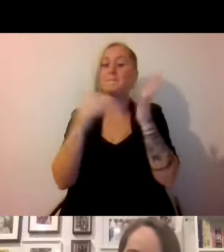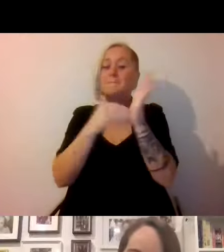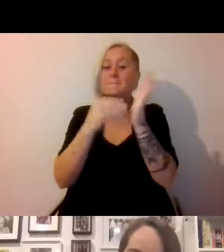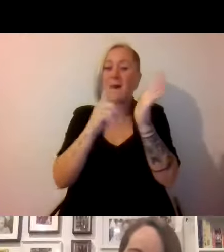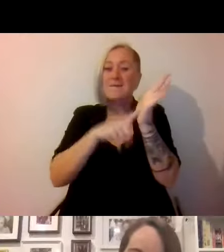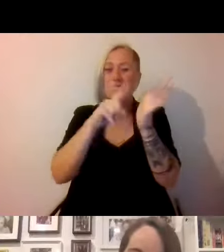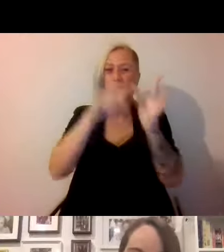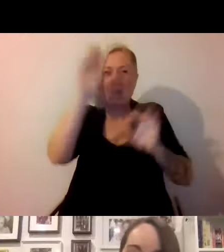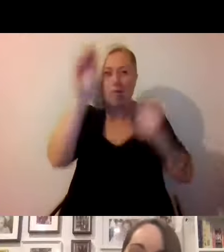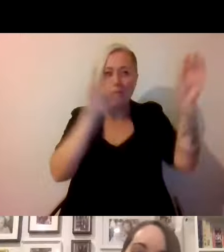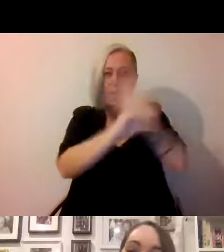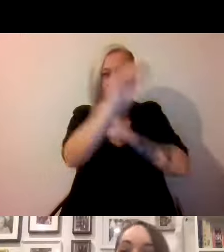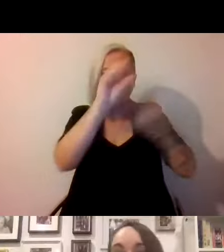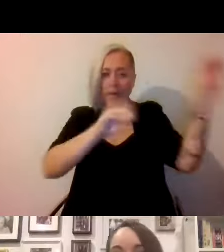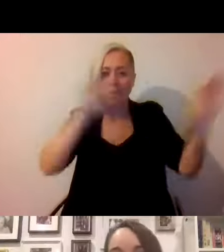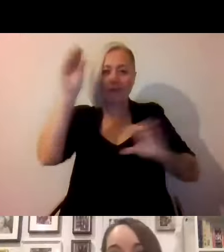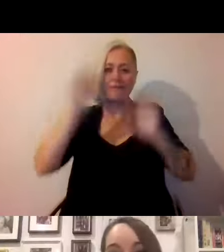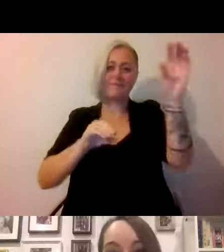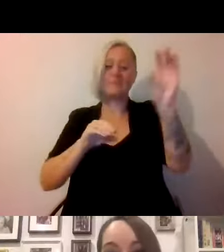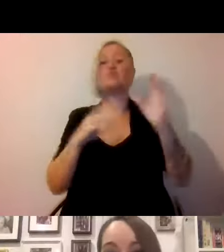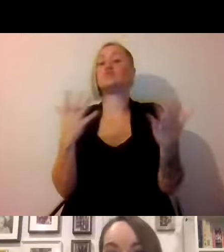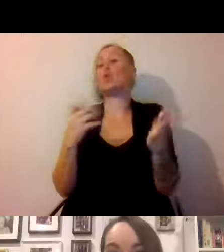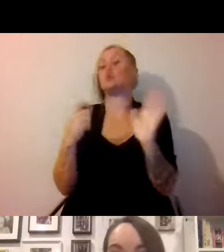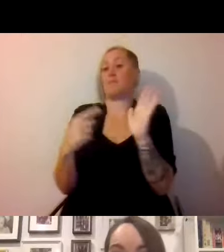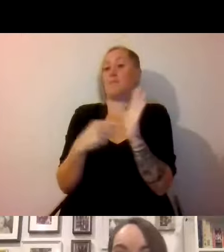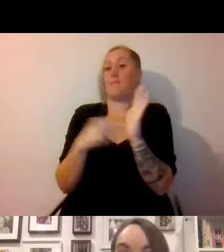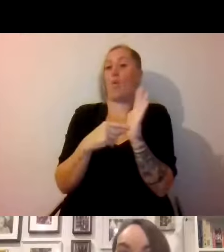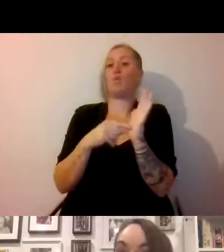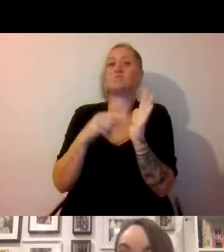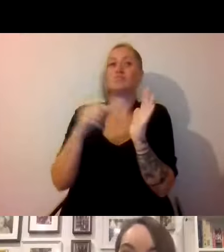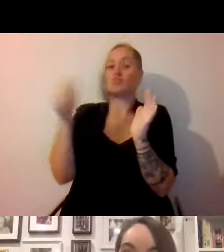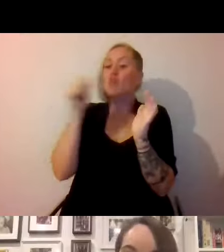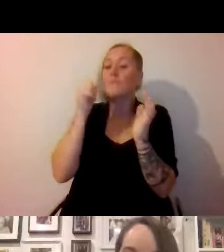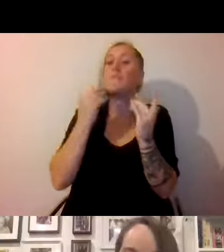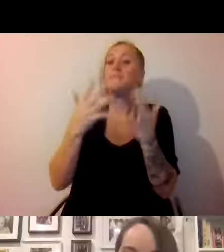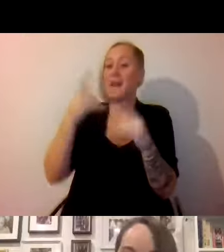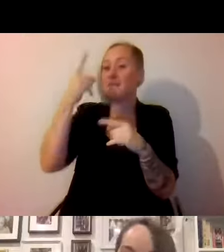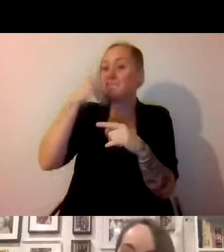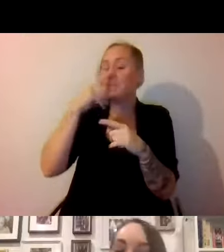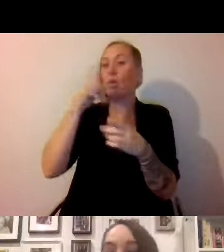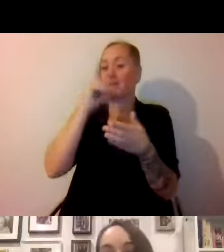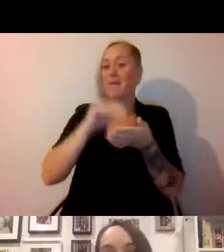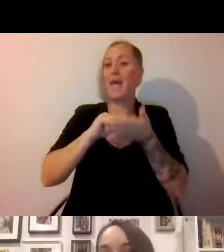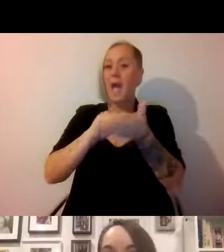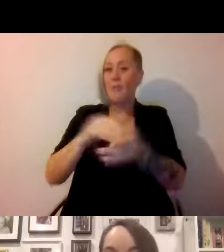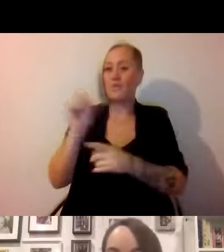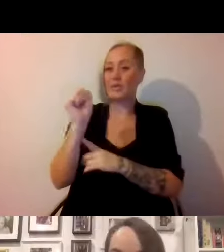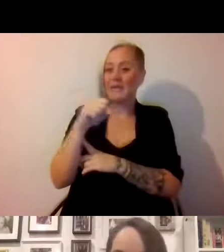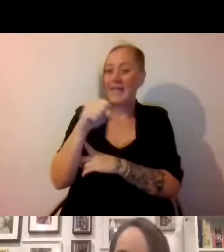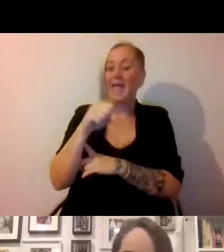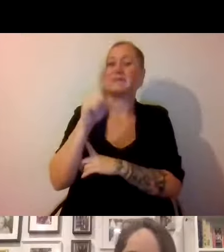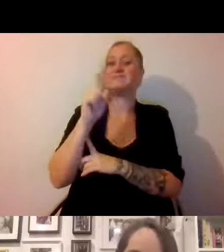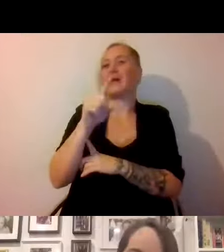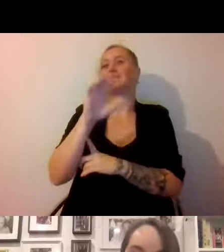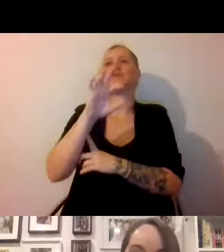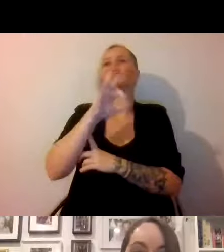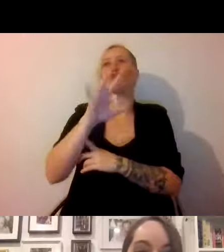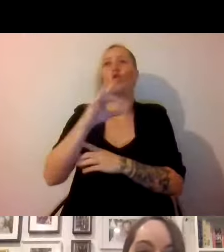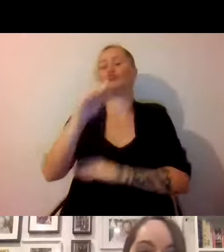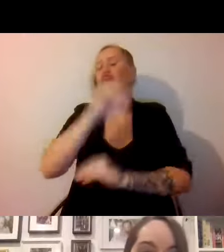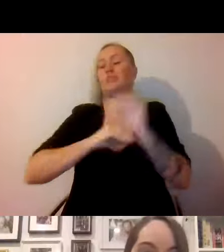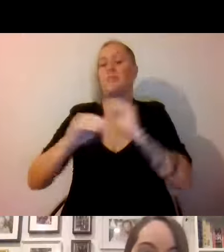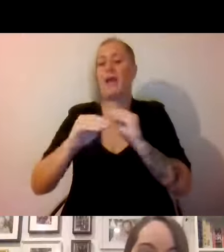pieces. So it's important to note that for many deaf people, though this can be helpful, it's just not a substitute for AUSLAN.